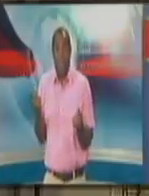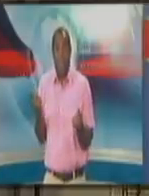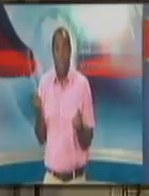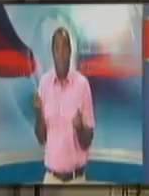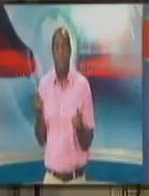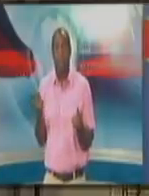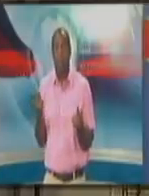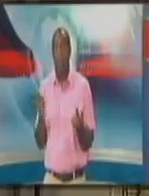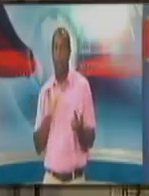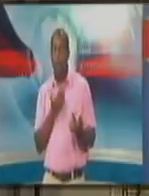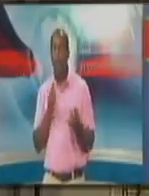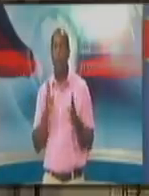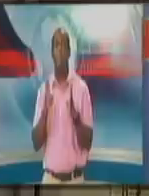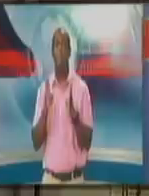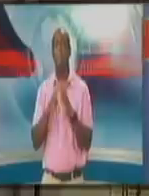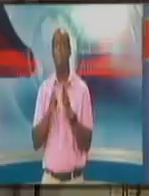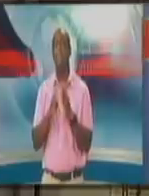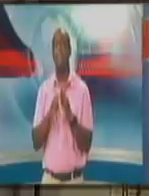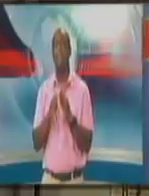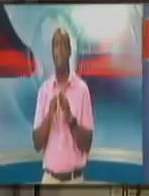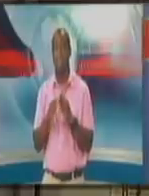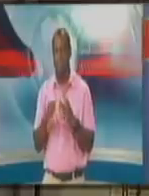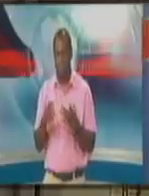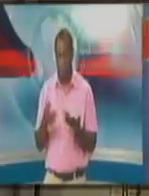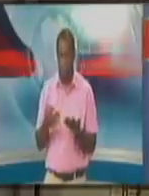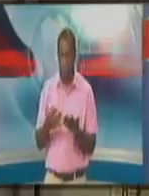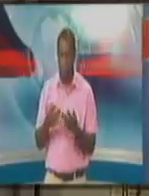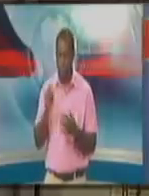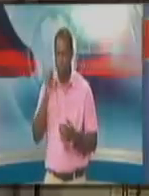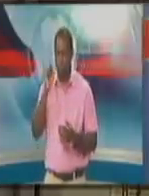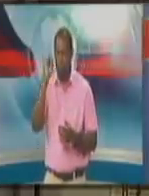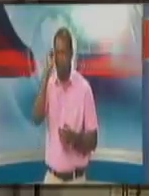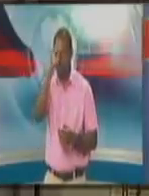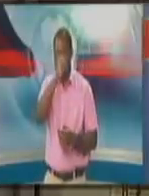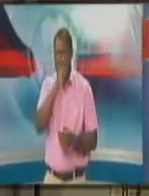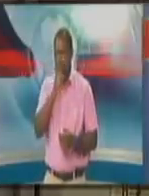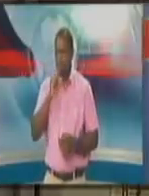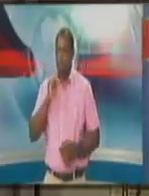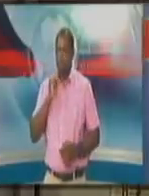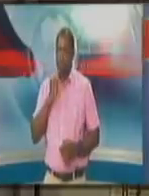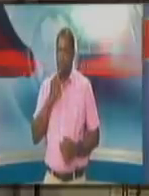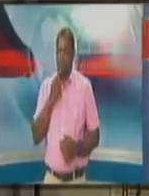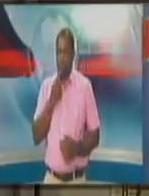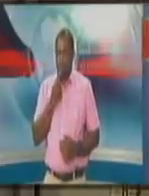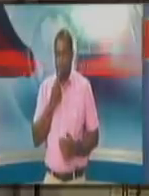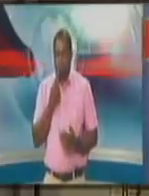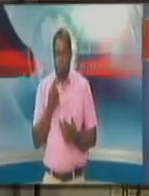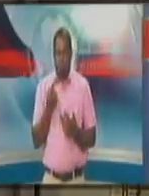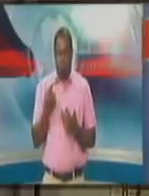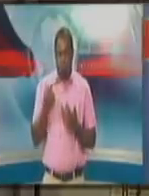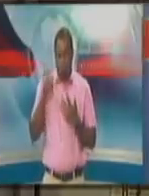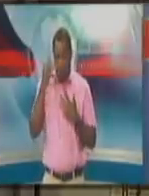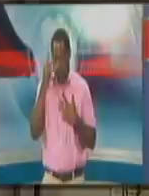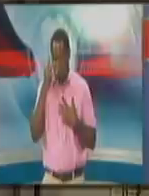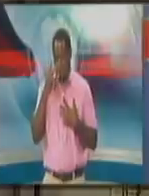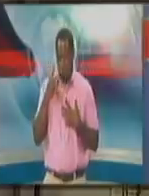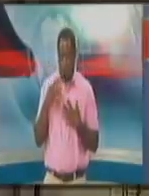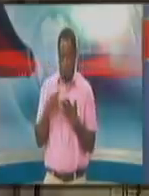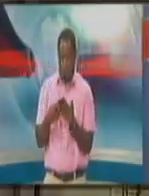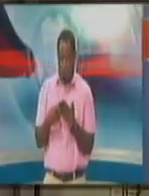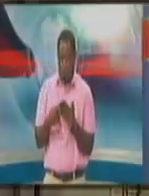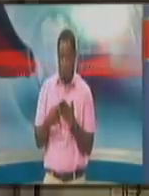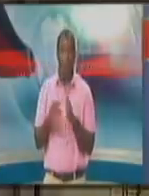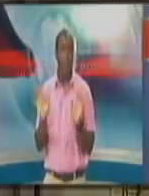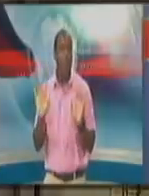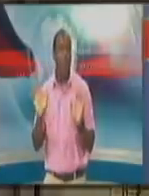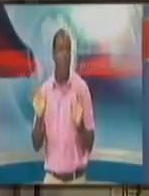not a morbid fashion, but in a serious manner that gives everybody